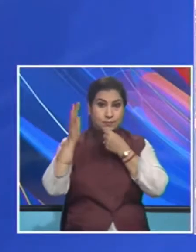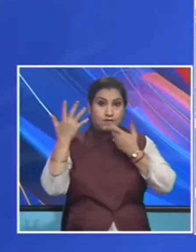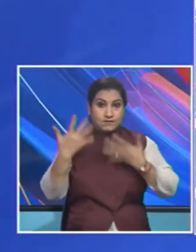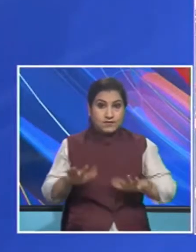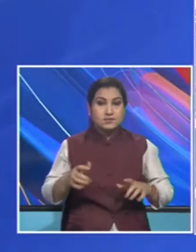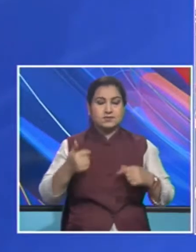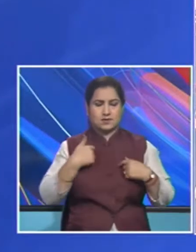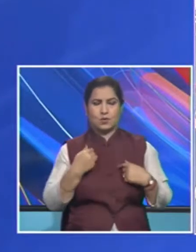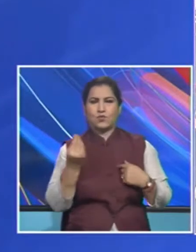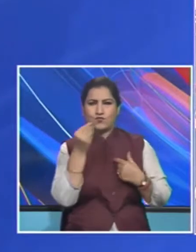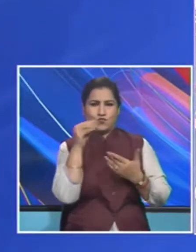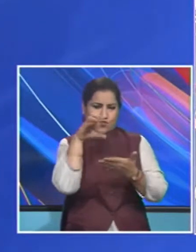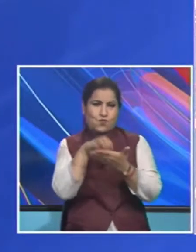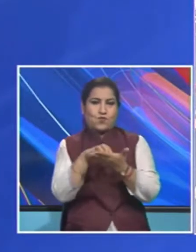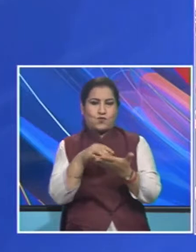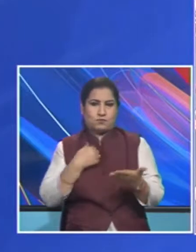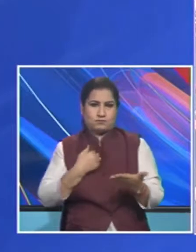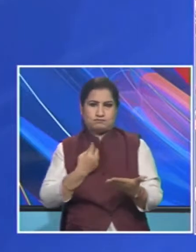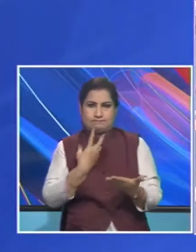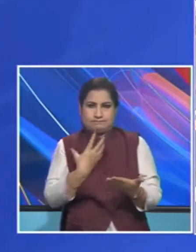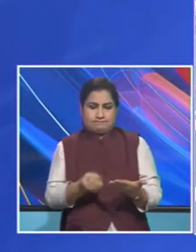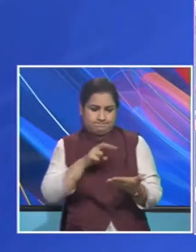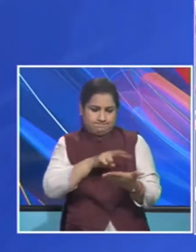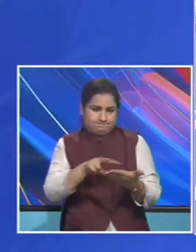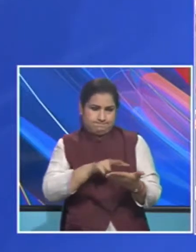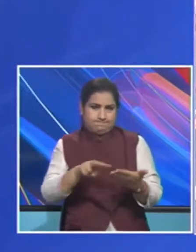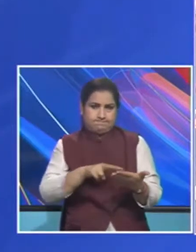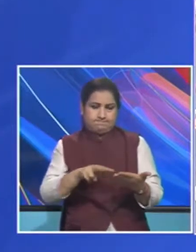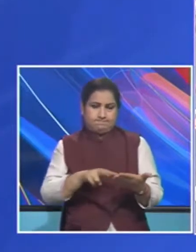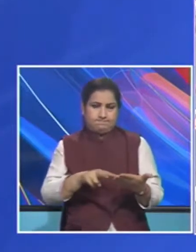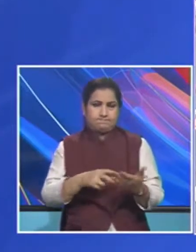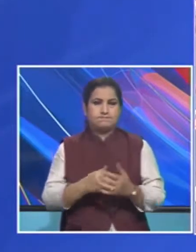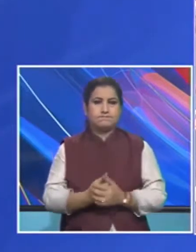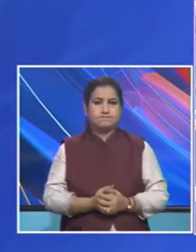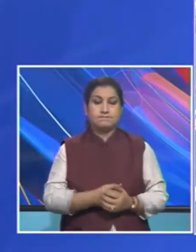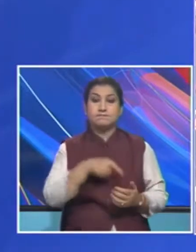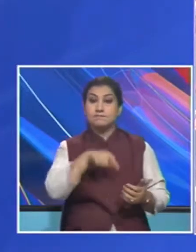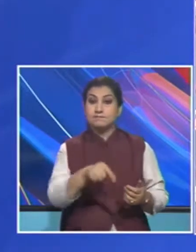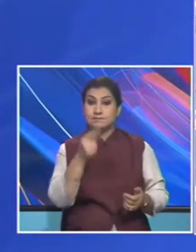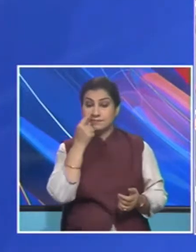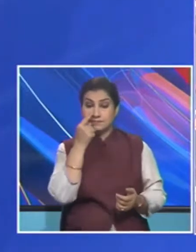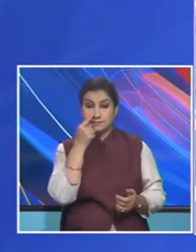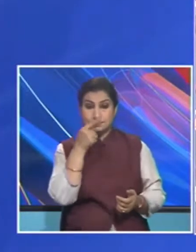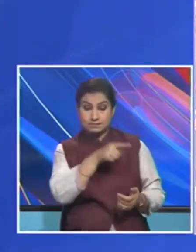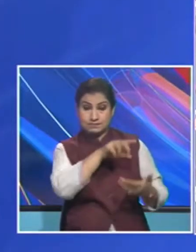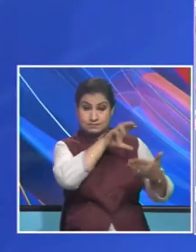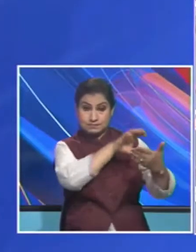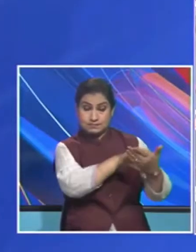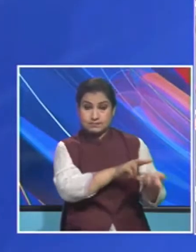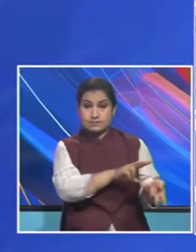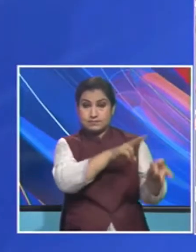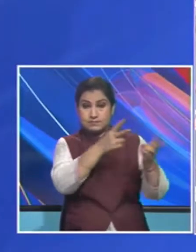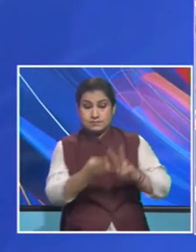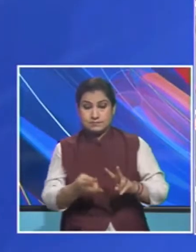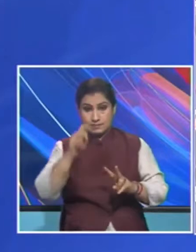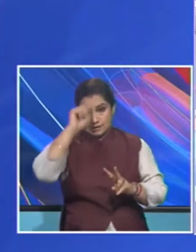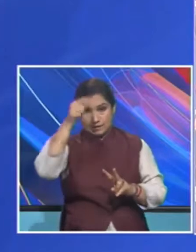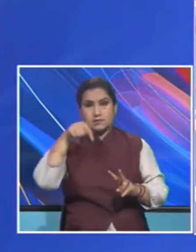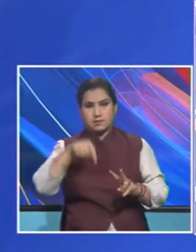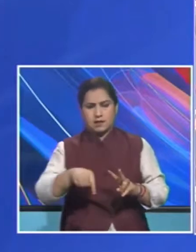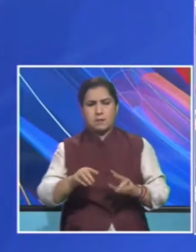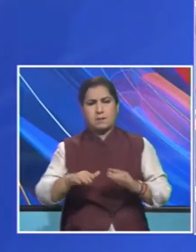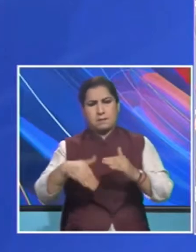read a few paragraphs from the English version of the address, and the rest may be